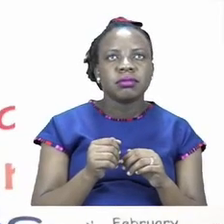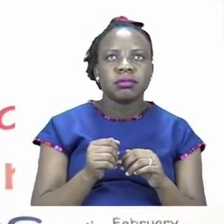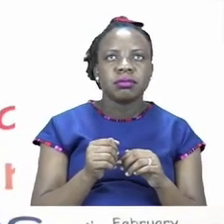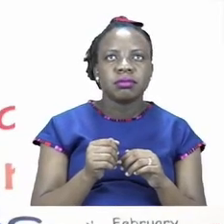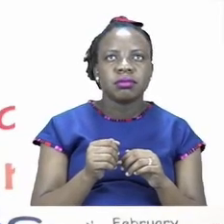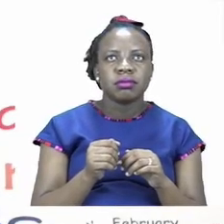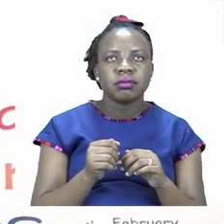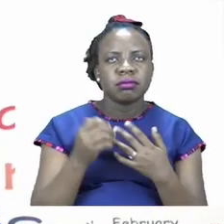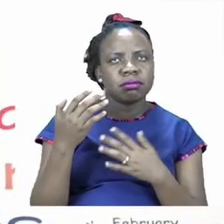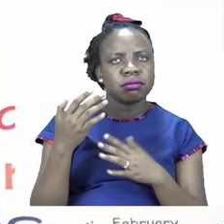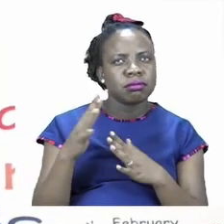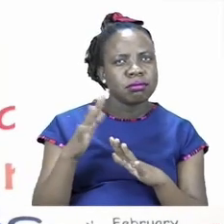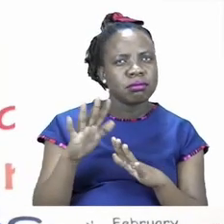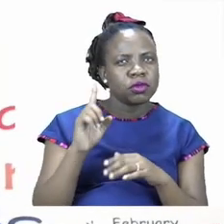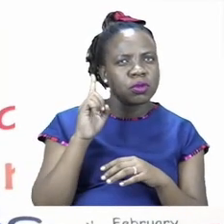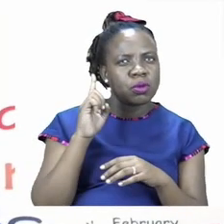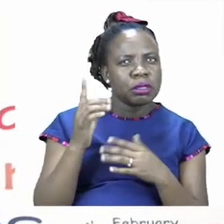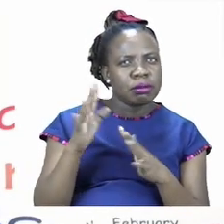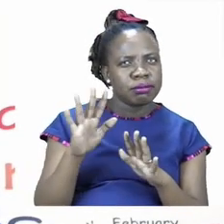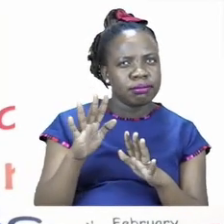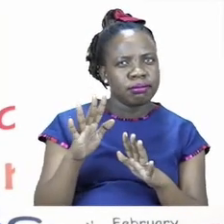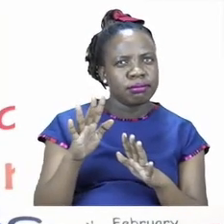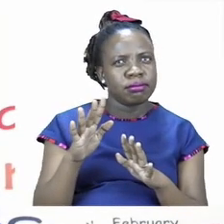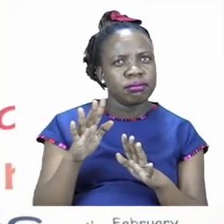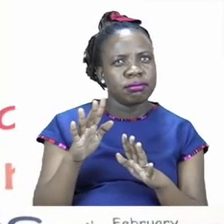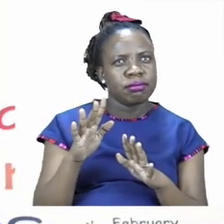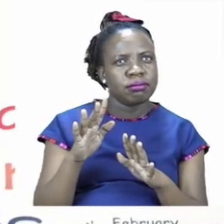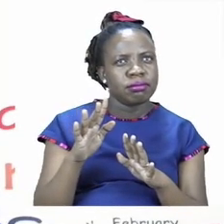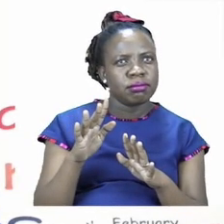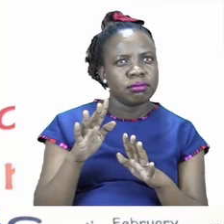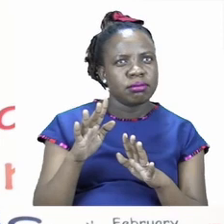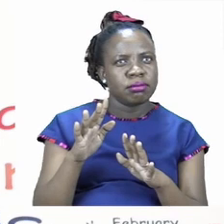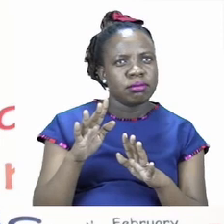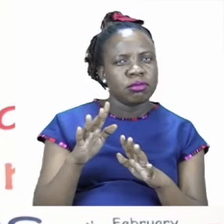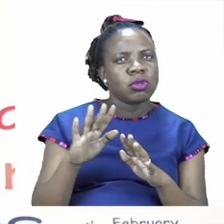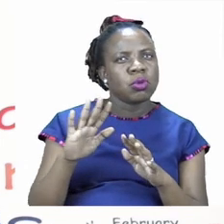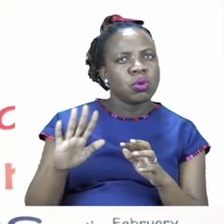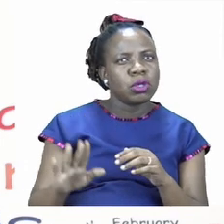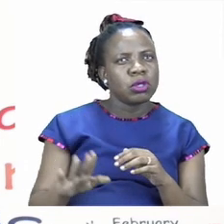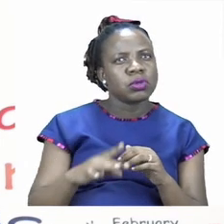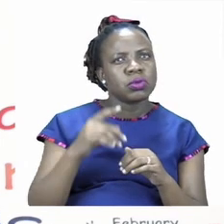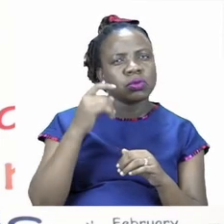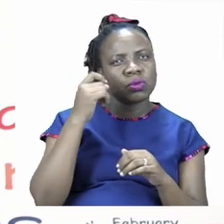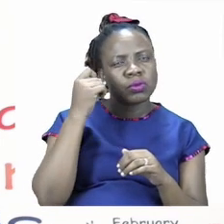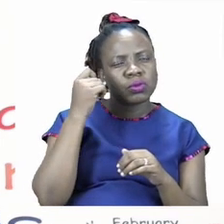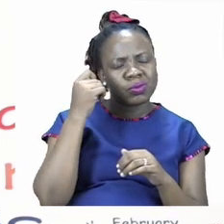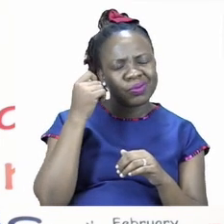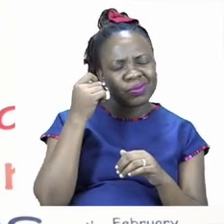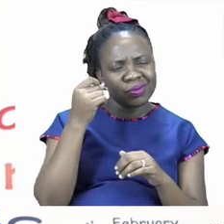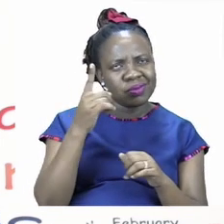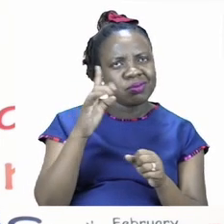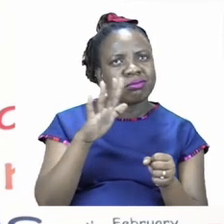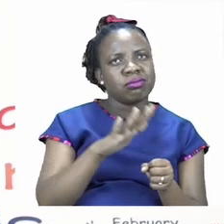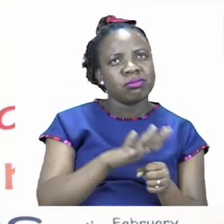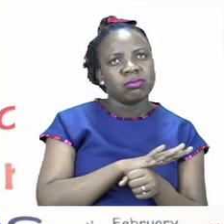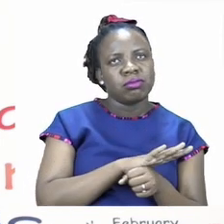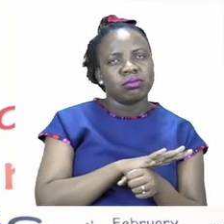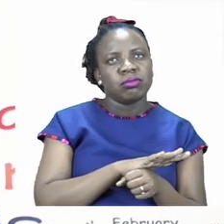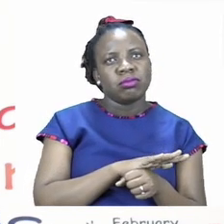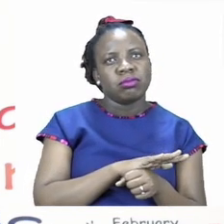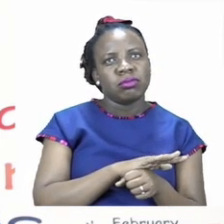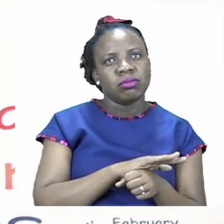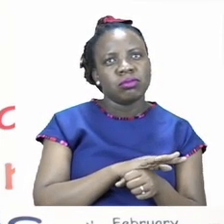that I've already completed here, and that's because I want us to understand where we are coming from. The first